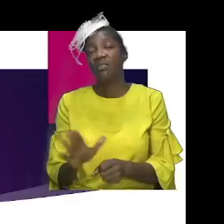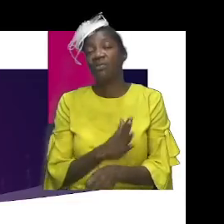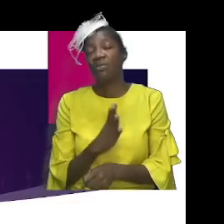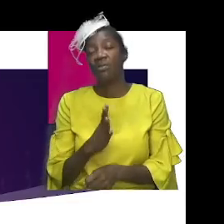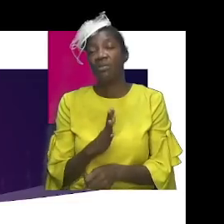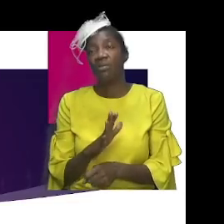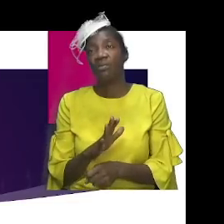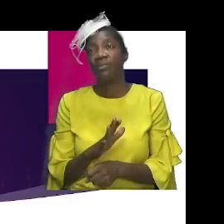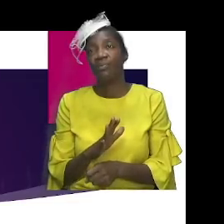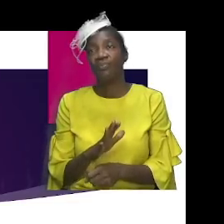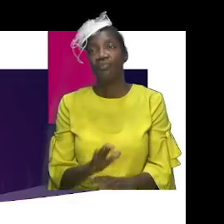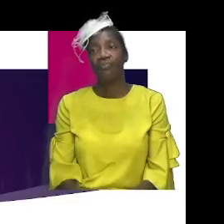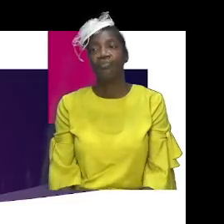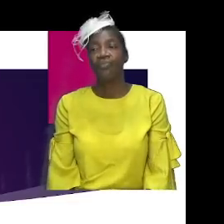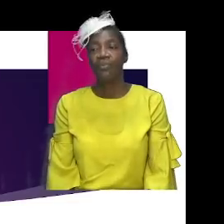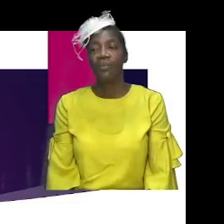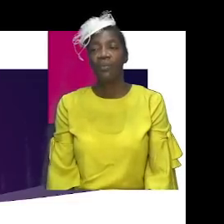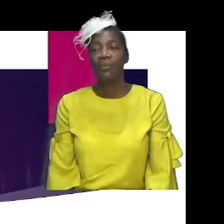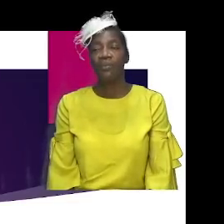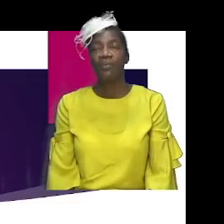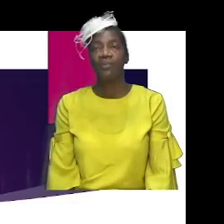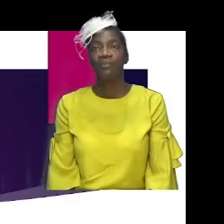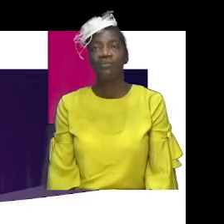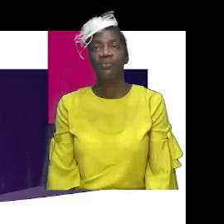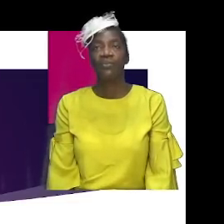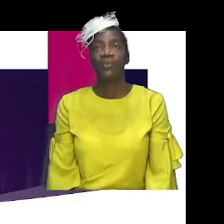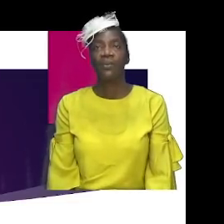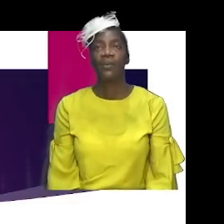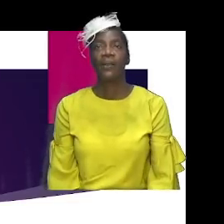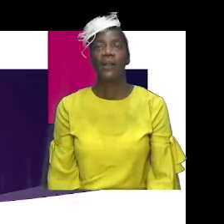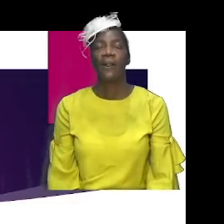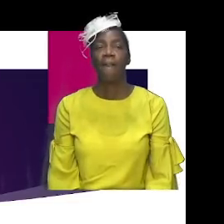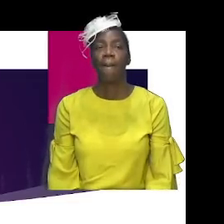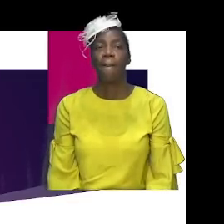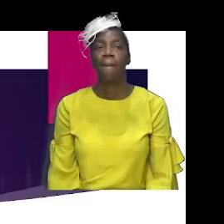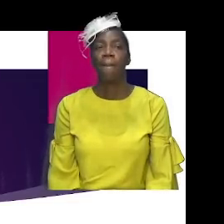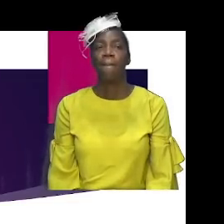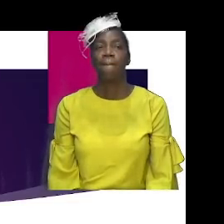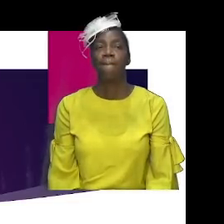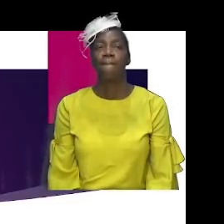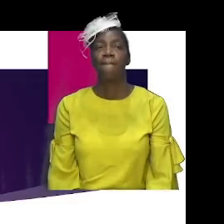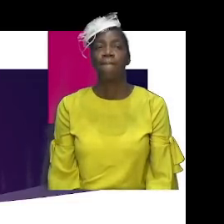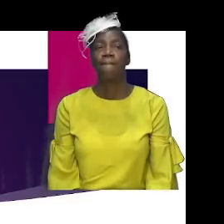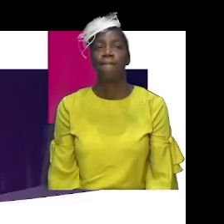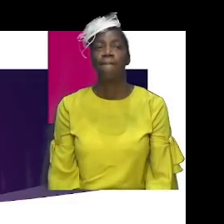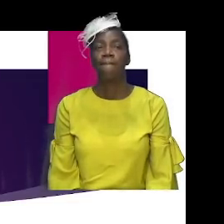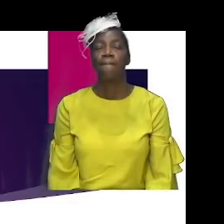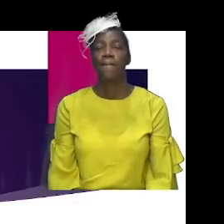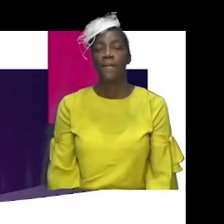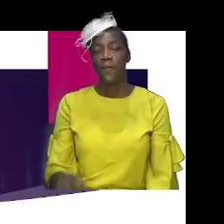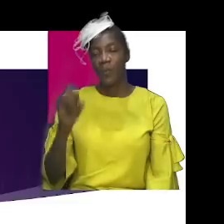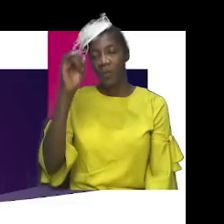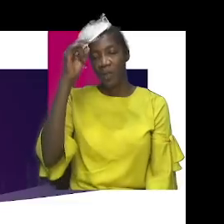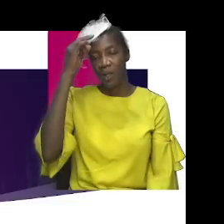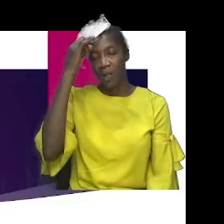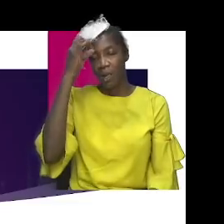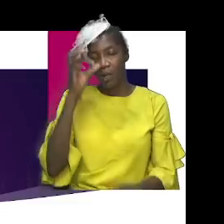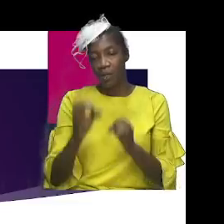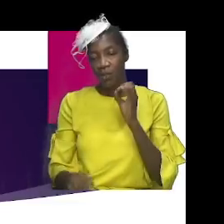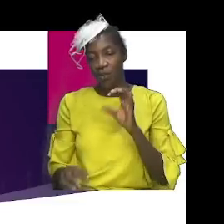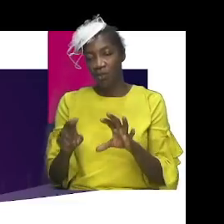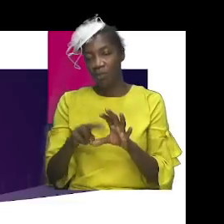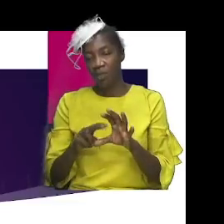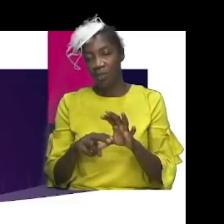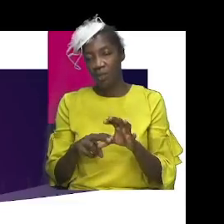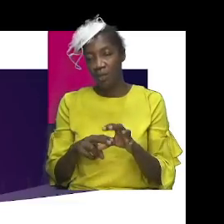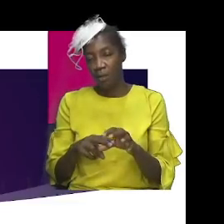while the judgment seat is going to be hot, so to speak, it will also